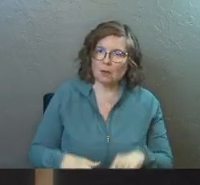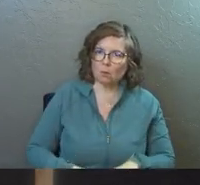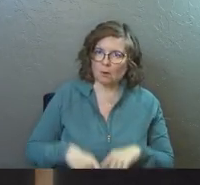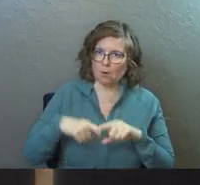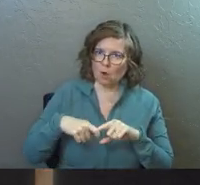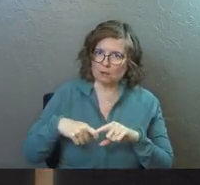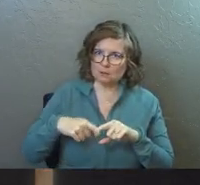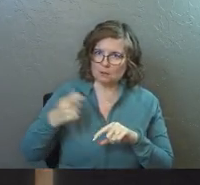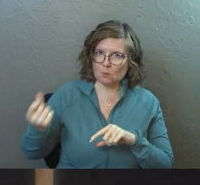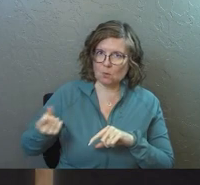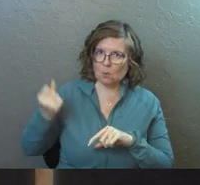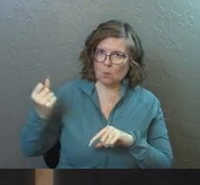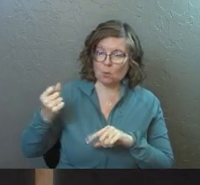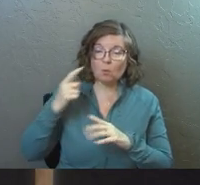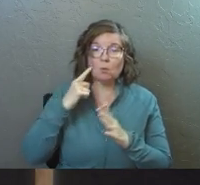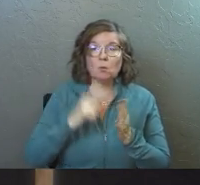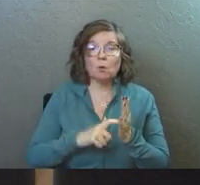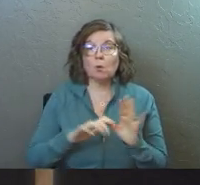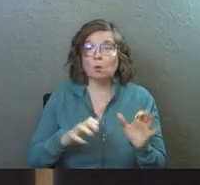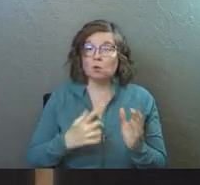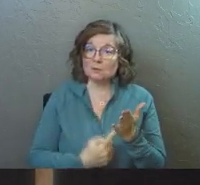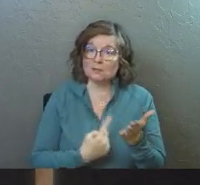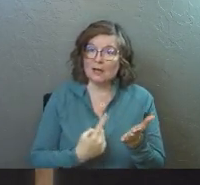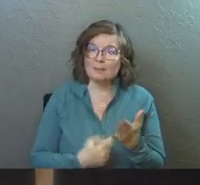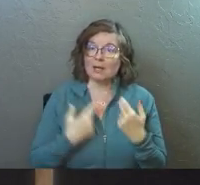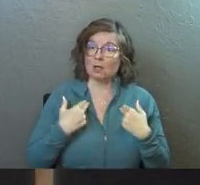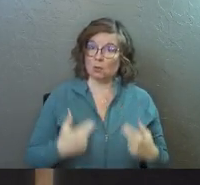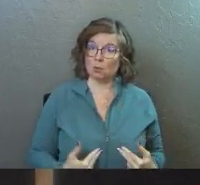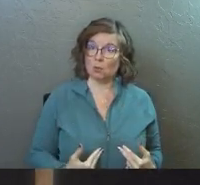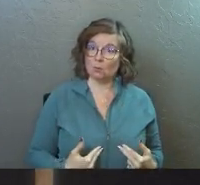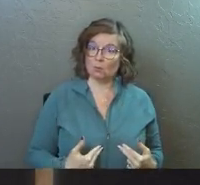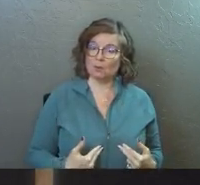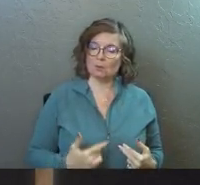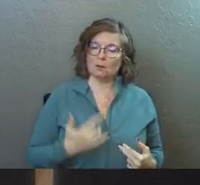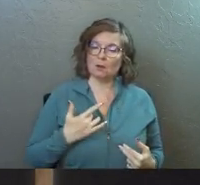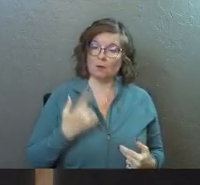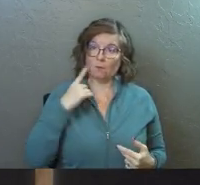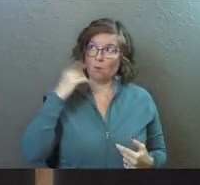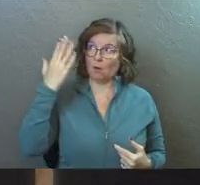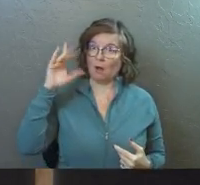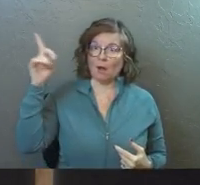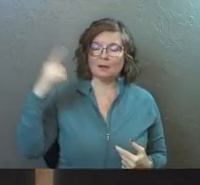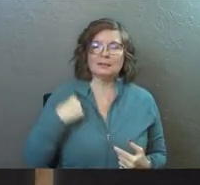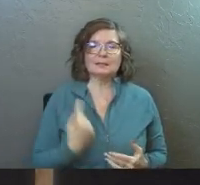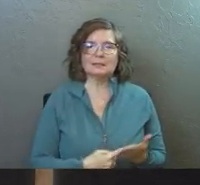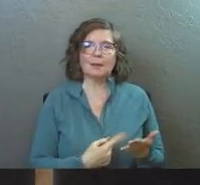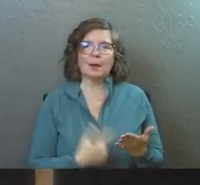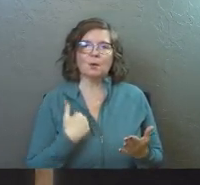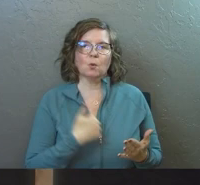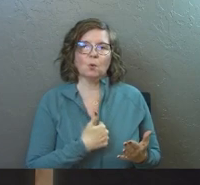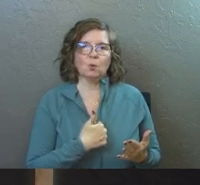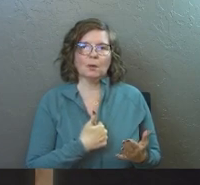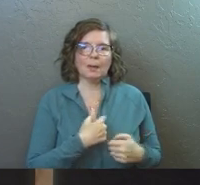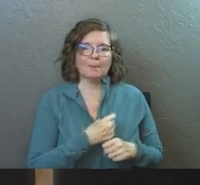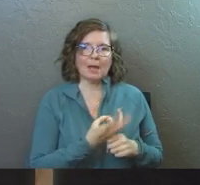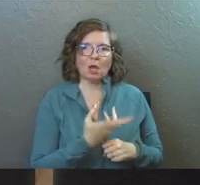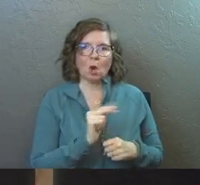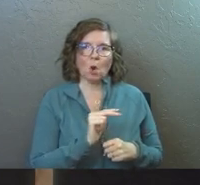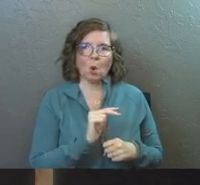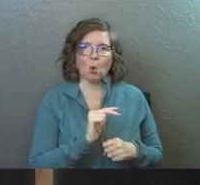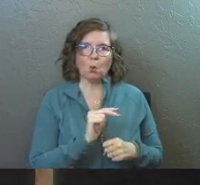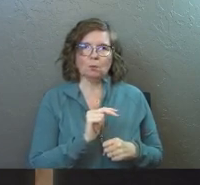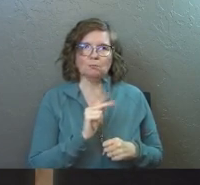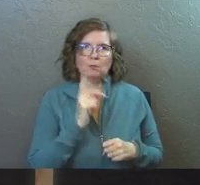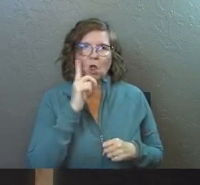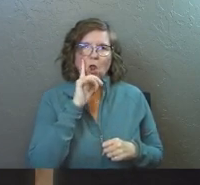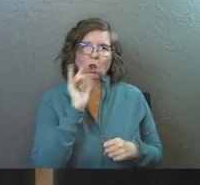pause really quick, and I want to acknowledge what we do sometimes as human beings when it comes to God is sometimes we make our own version